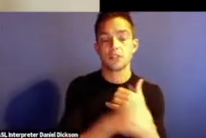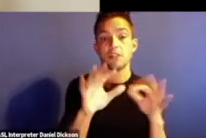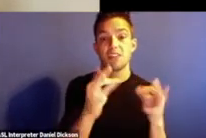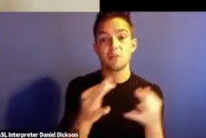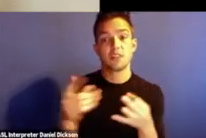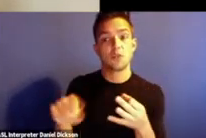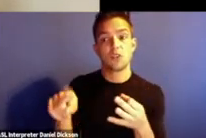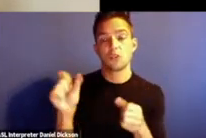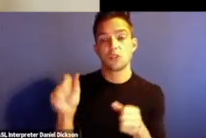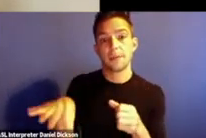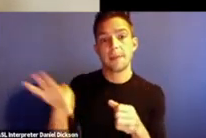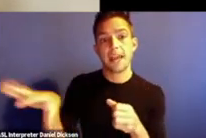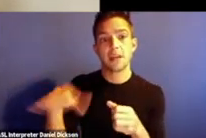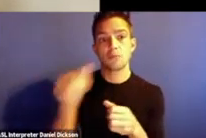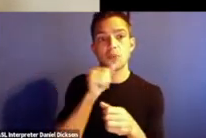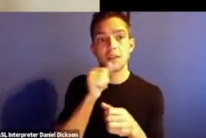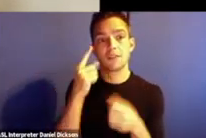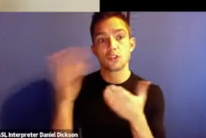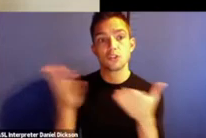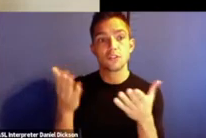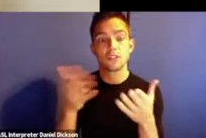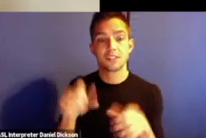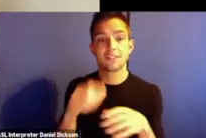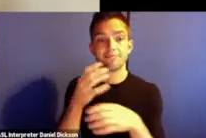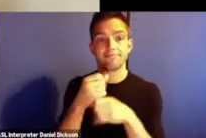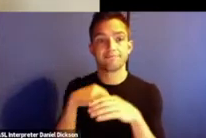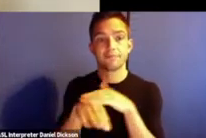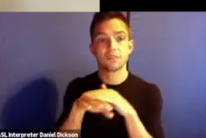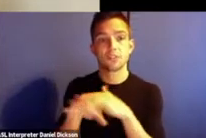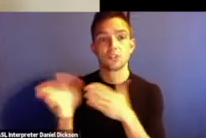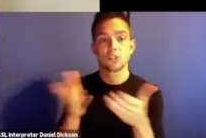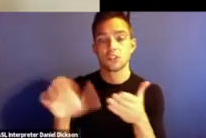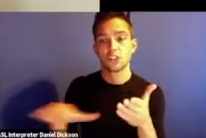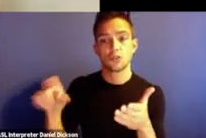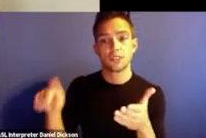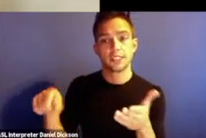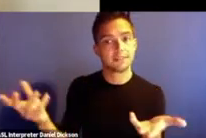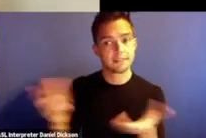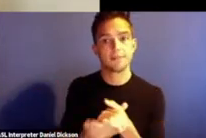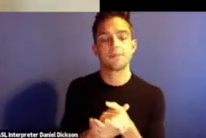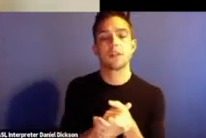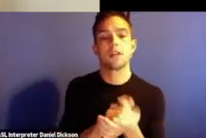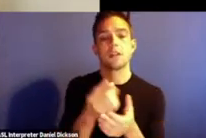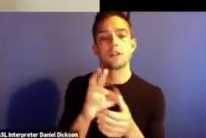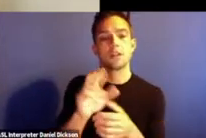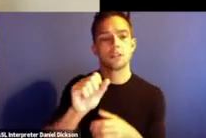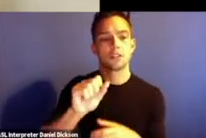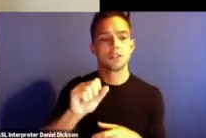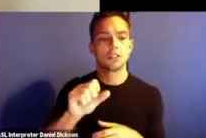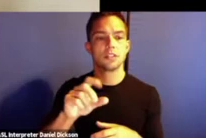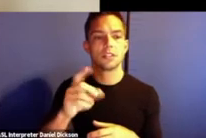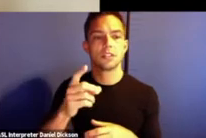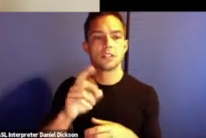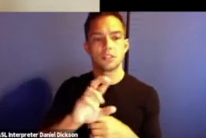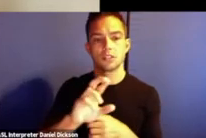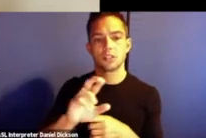ability to pay privately for services can receive the support their children need. Dr. Sejas is now going to speak